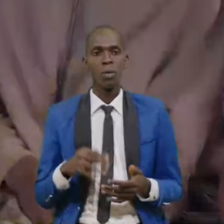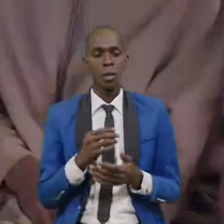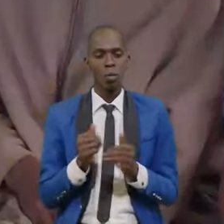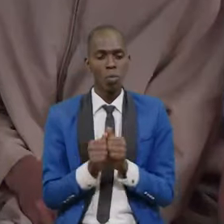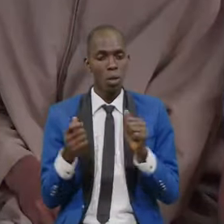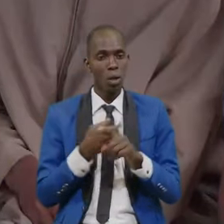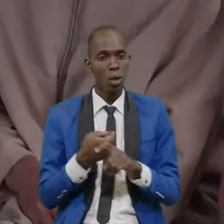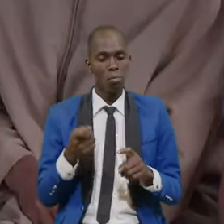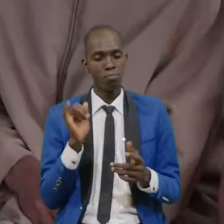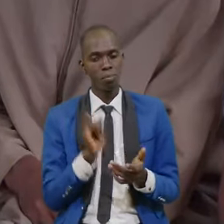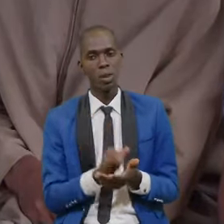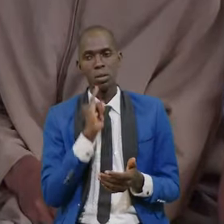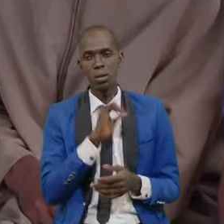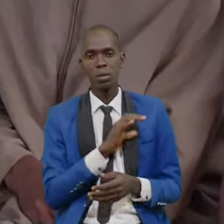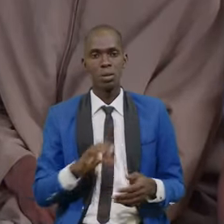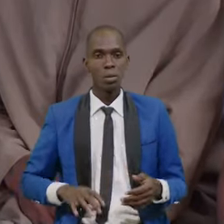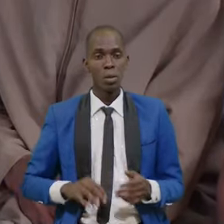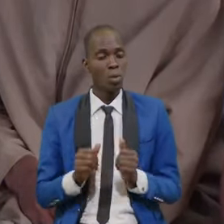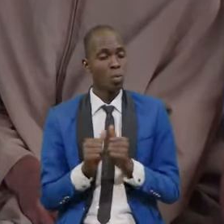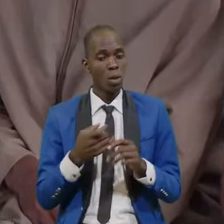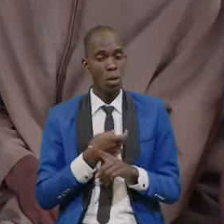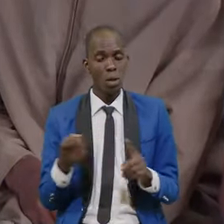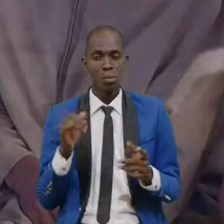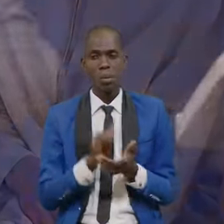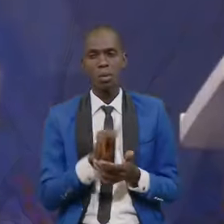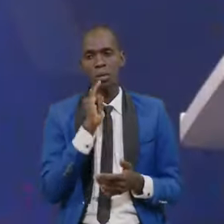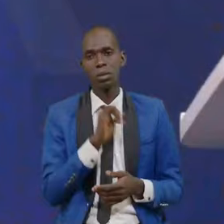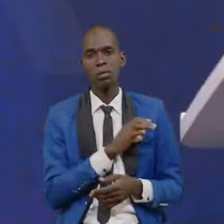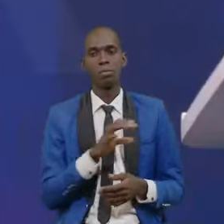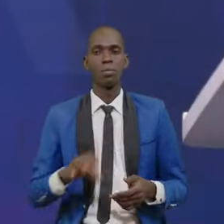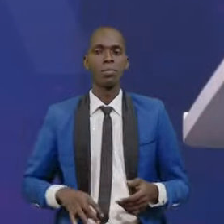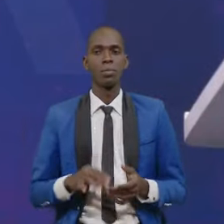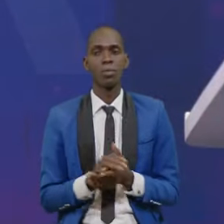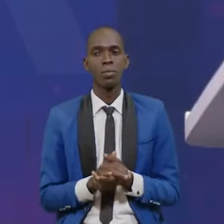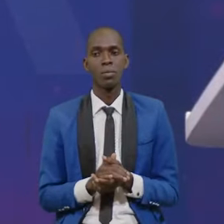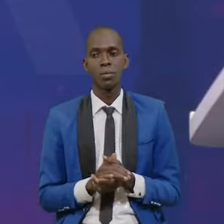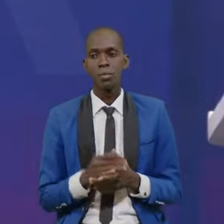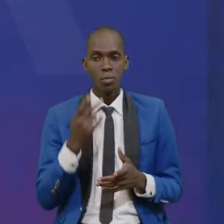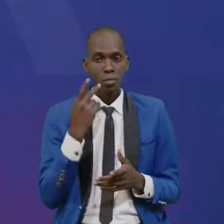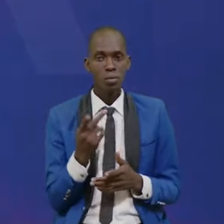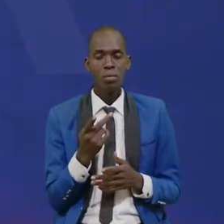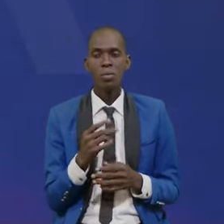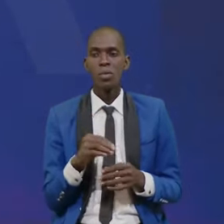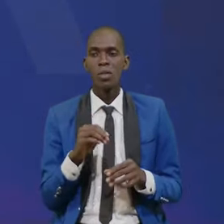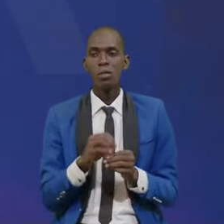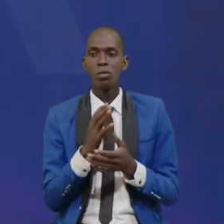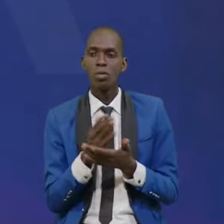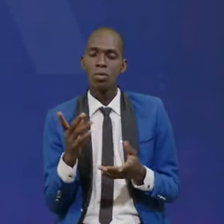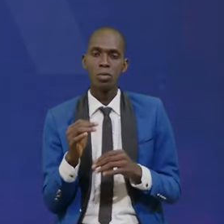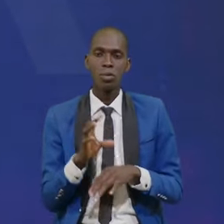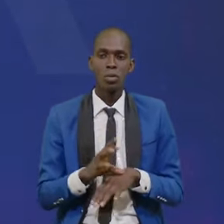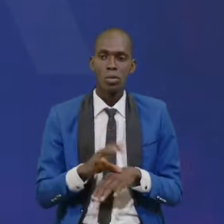Christ, harmless, that's Christ. You know, in some of the churches and assemblies